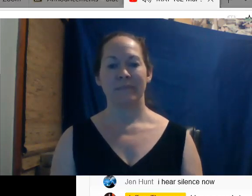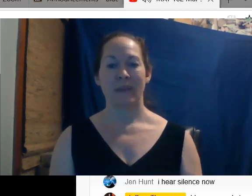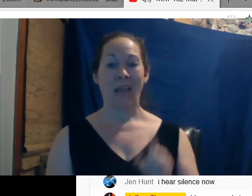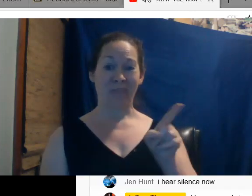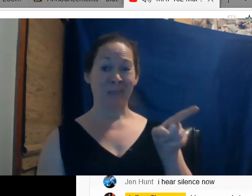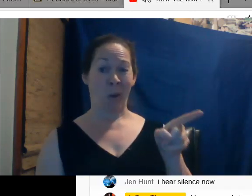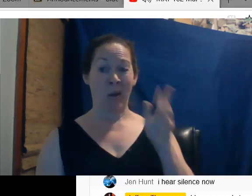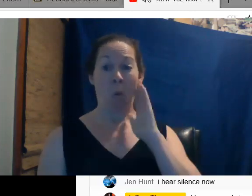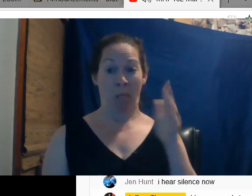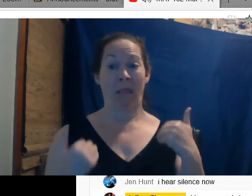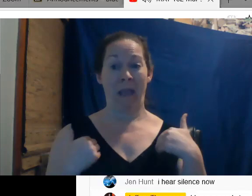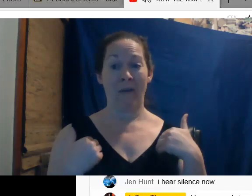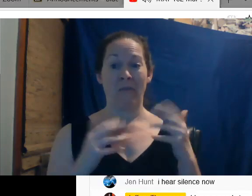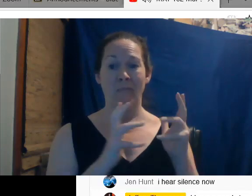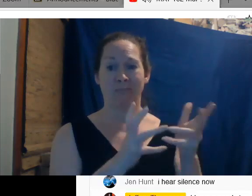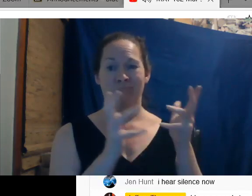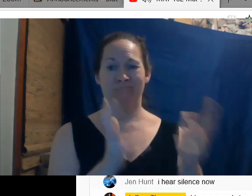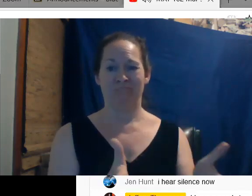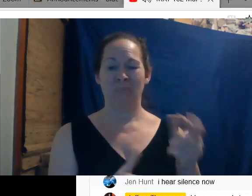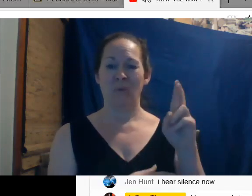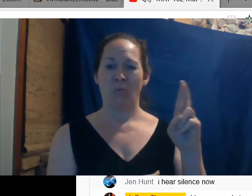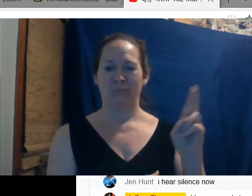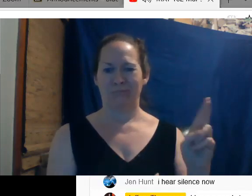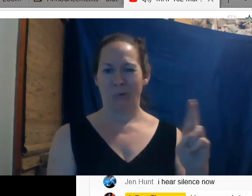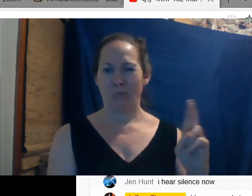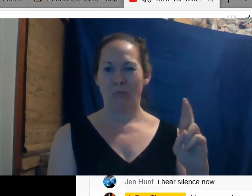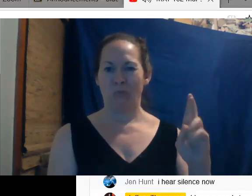then we'll check some others.